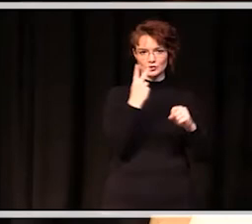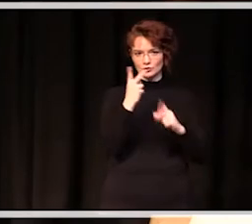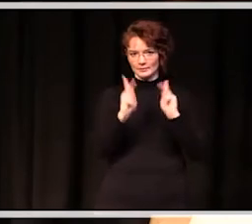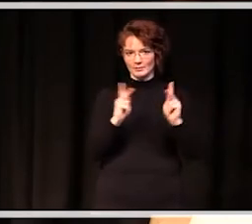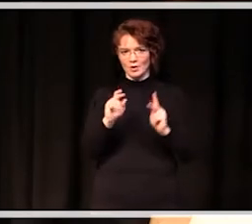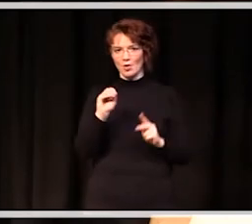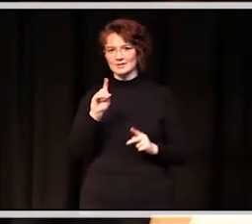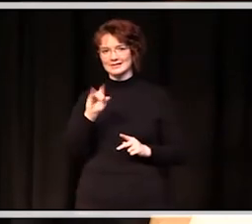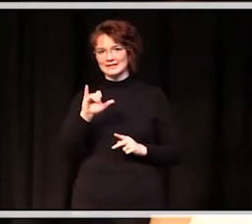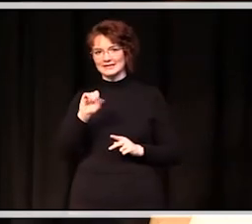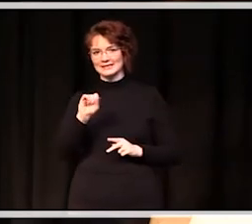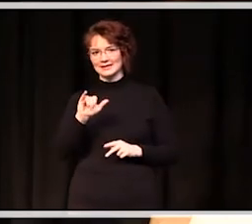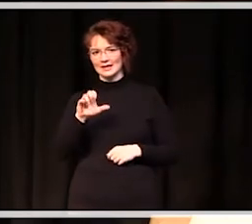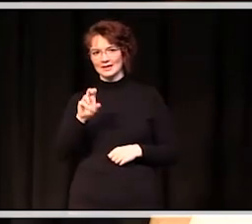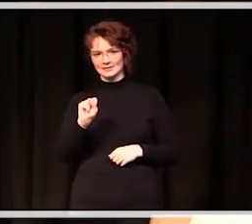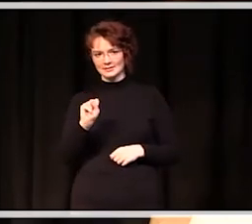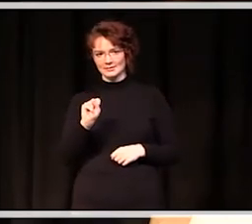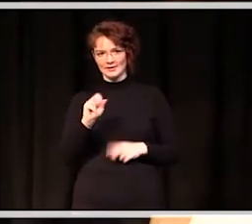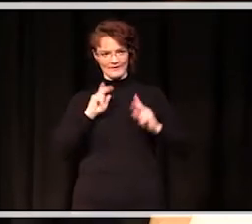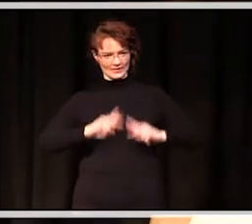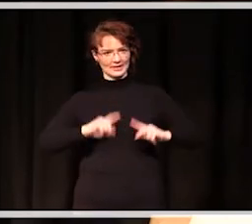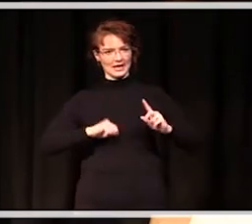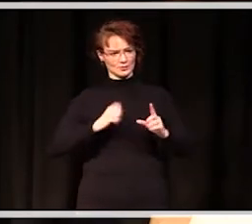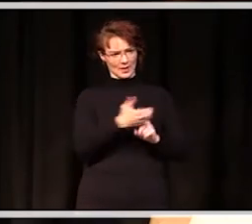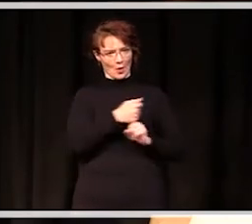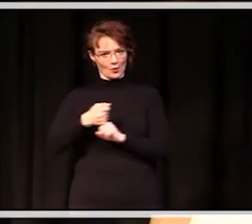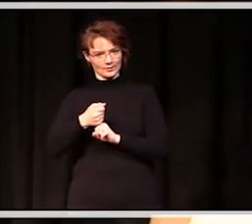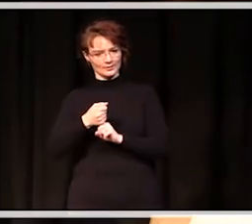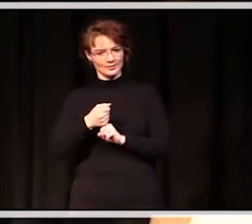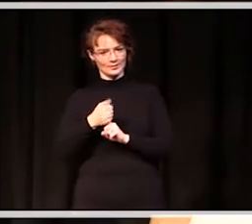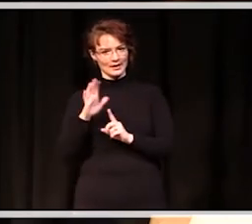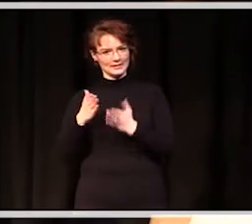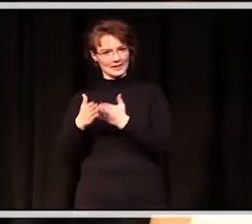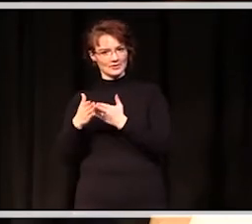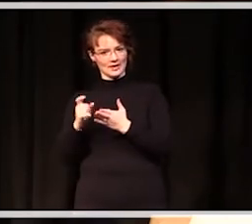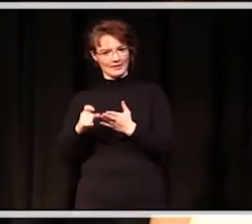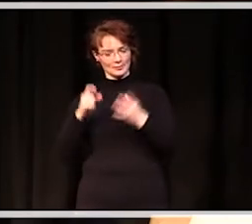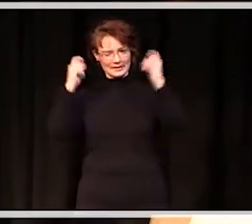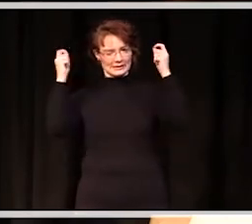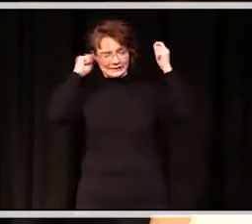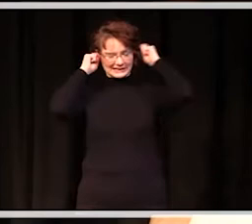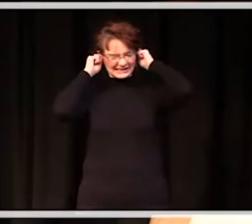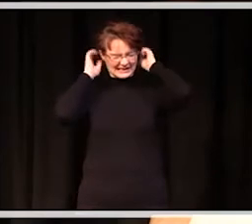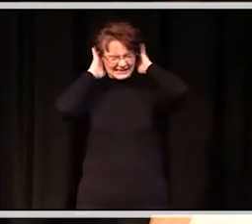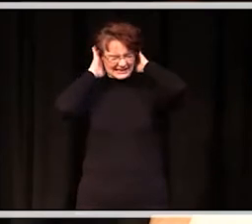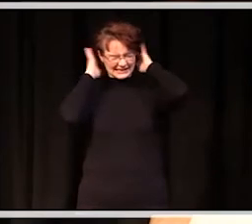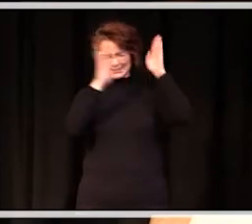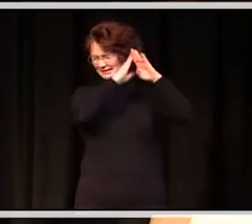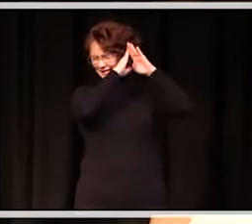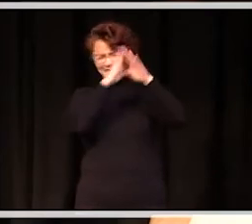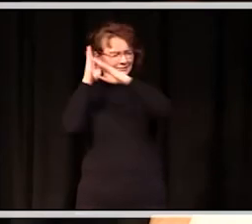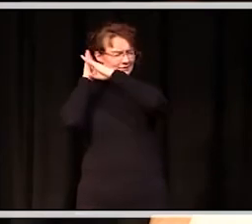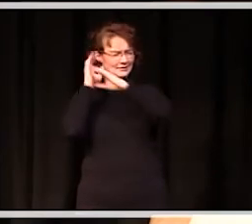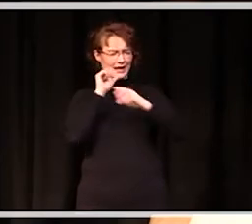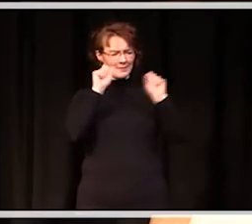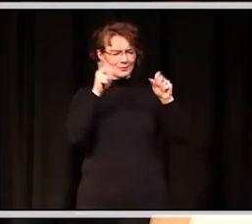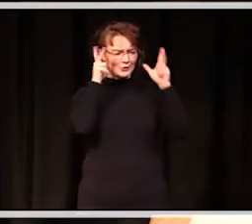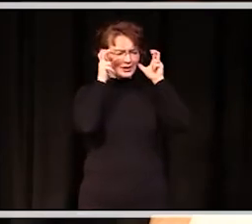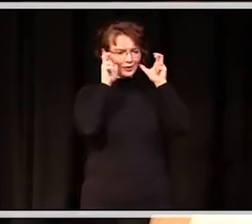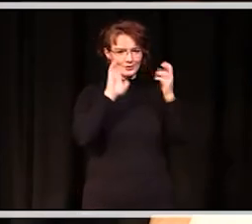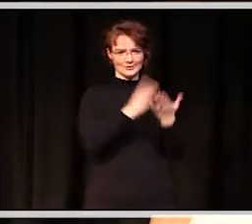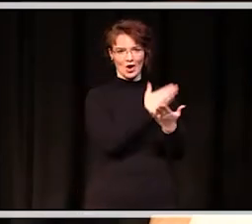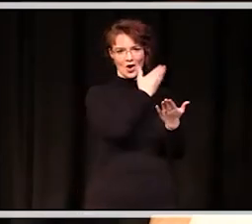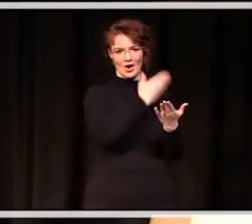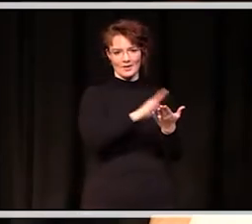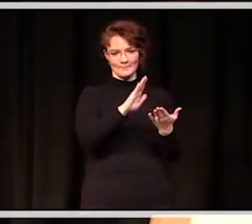got Odysseus, who actually has to be physically restrained, and all the sailors on his ship have to have, you know, things in their ears to block out the sound of the siren.